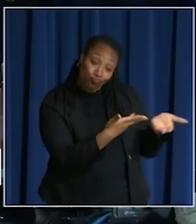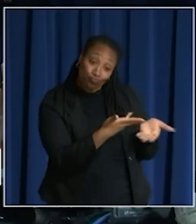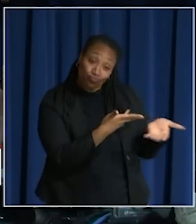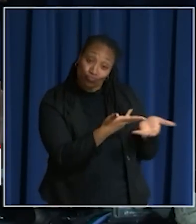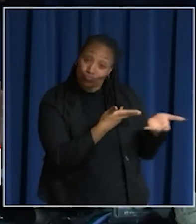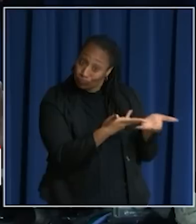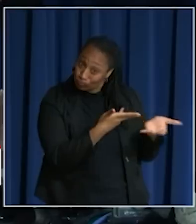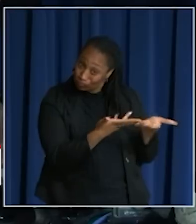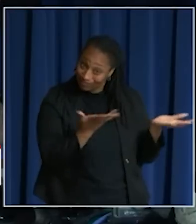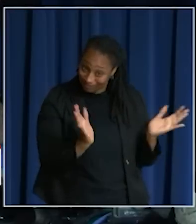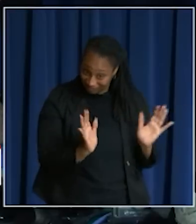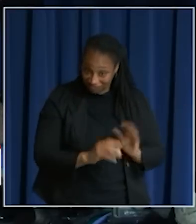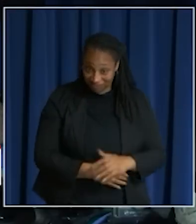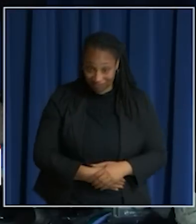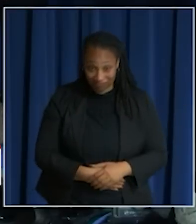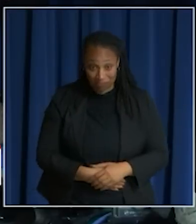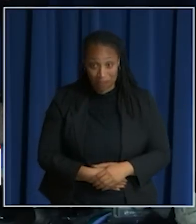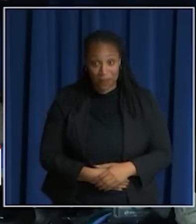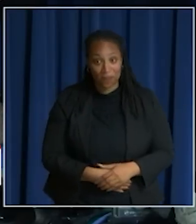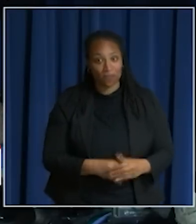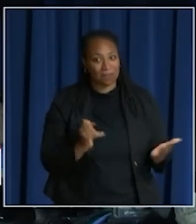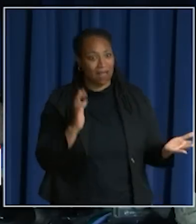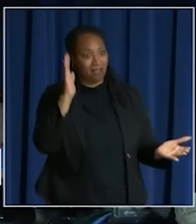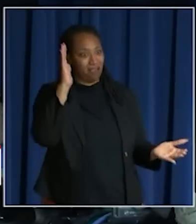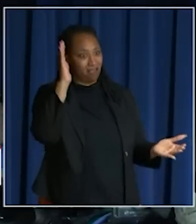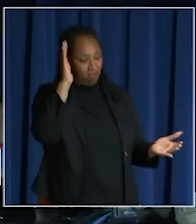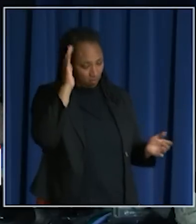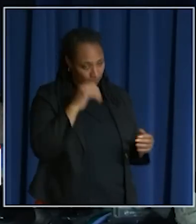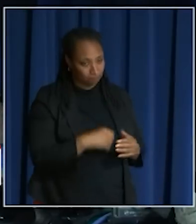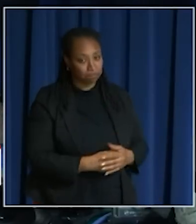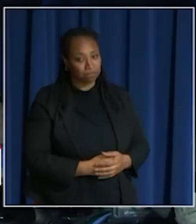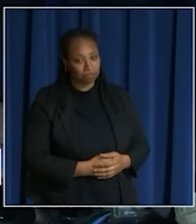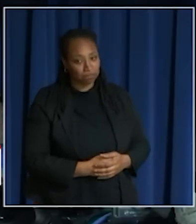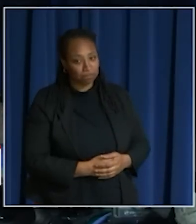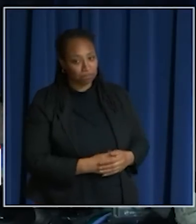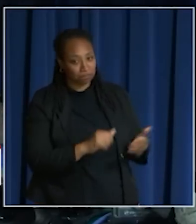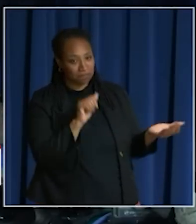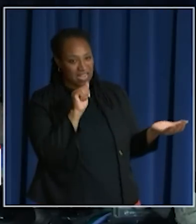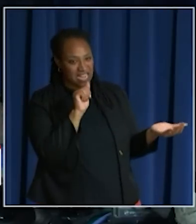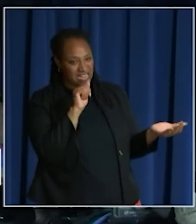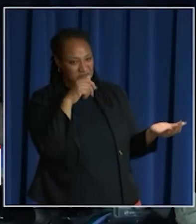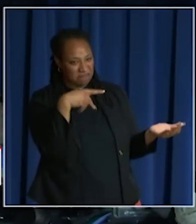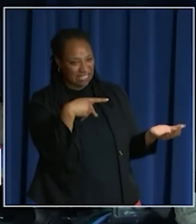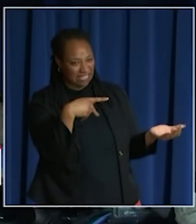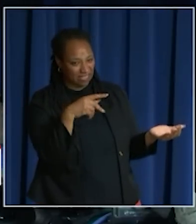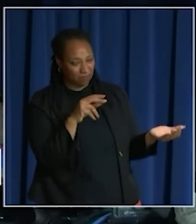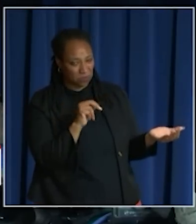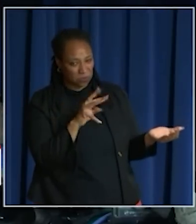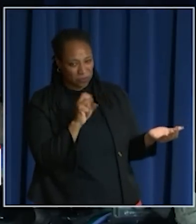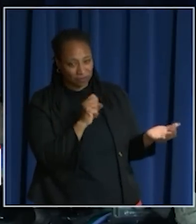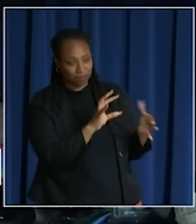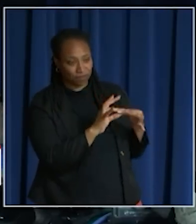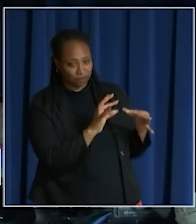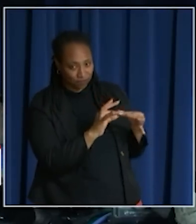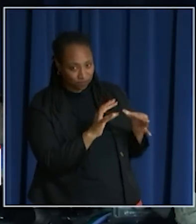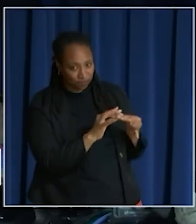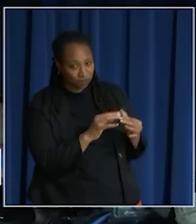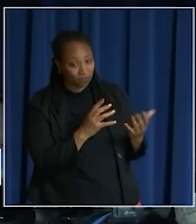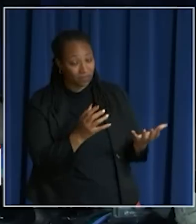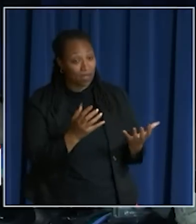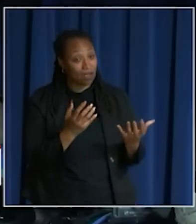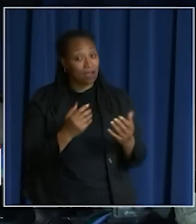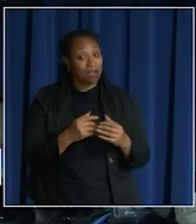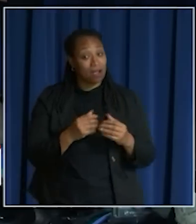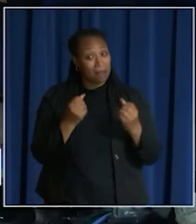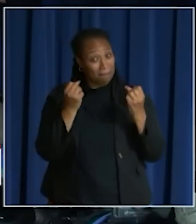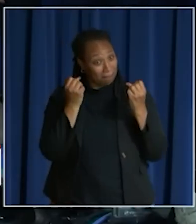Who has an? Yep, over here. Ashraf Khalil with the Associated Press. A lot of this seems to be perceptions of what